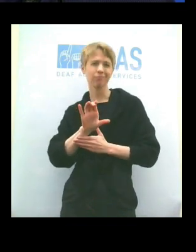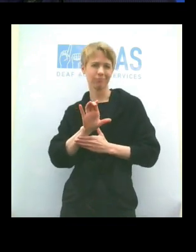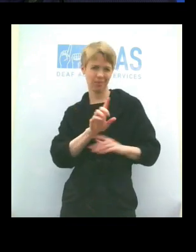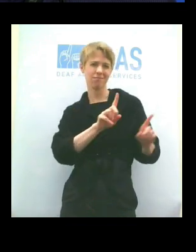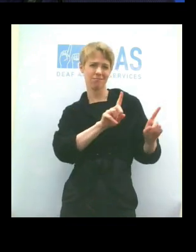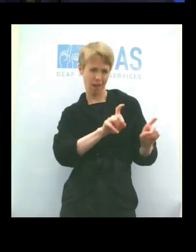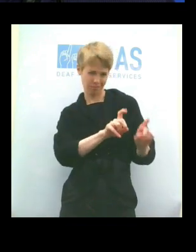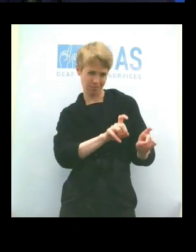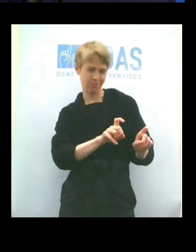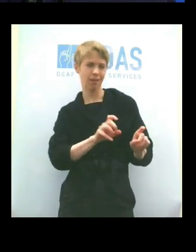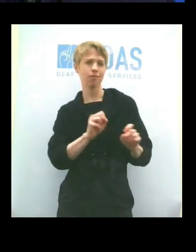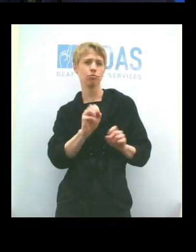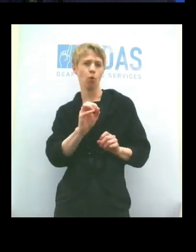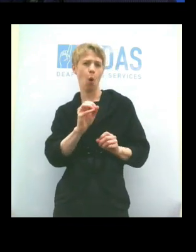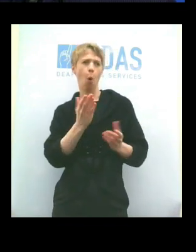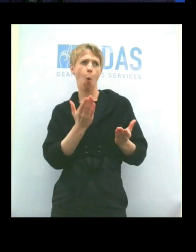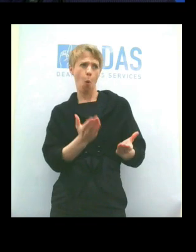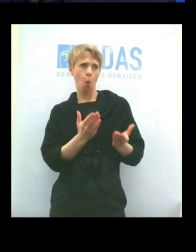multiple tests, so it's not